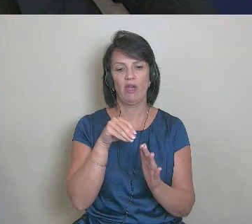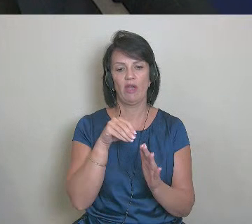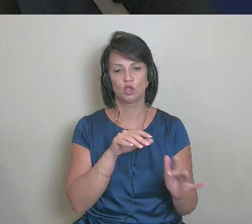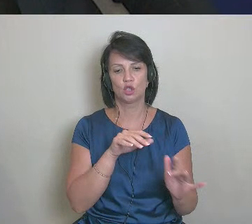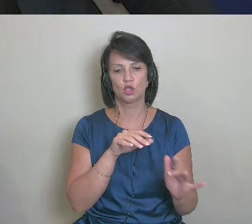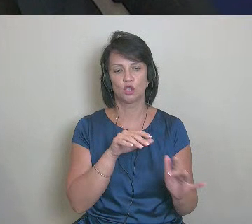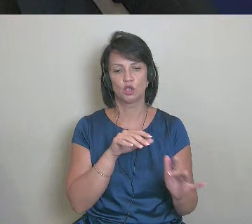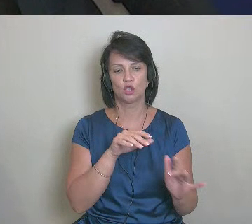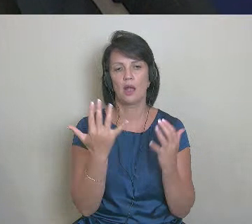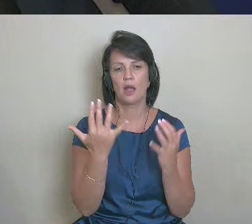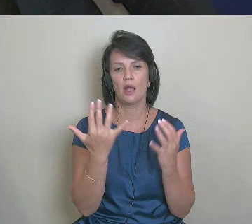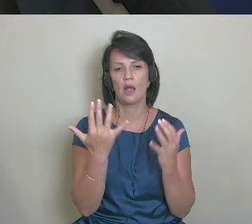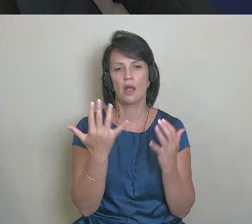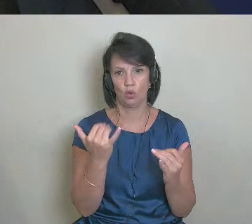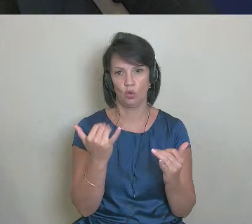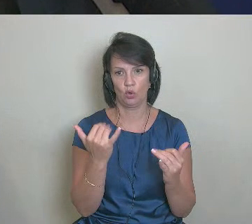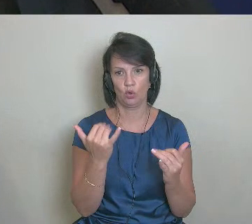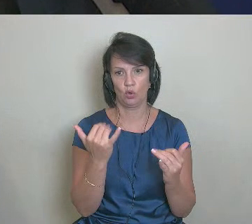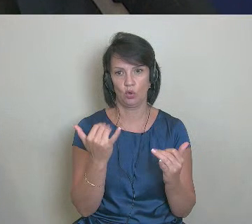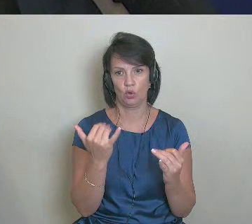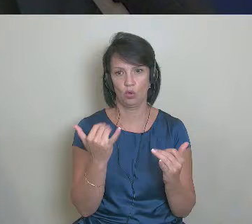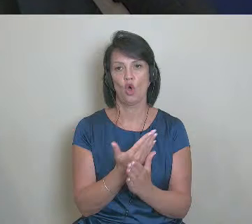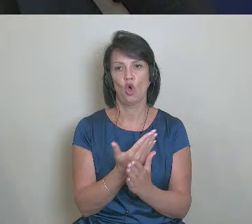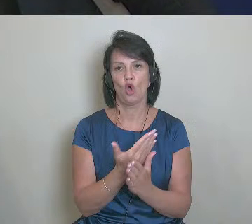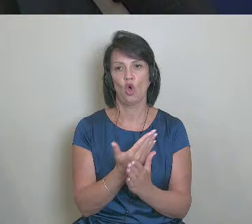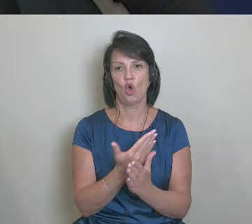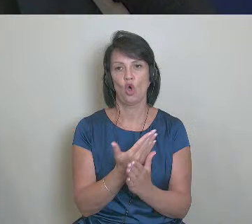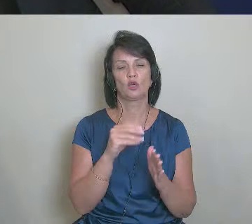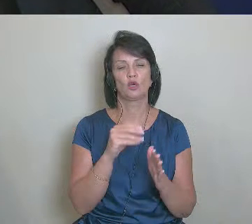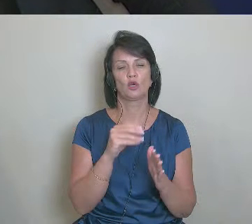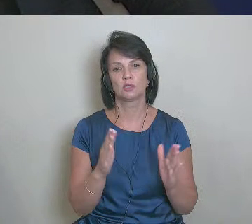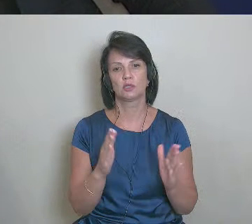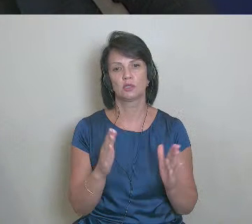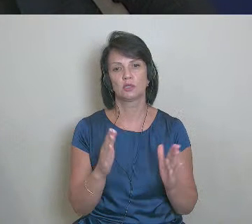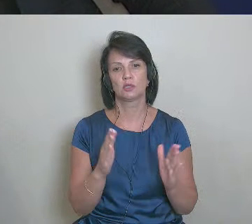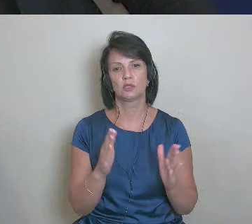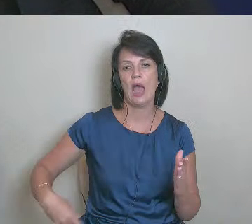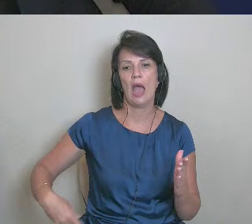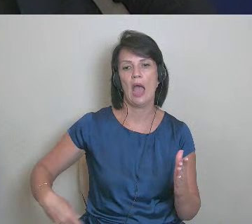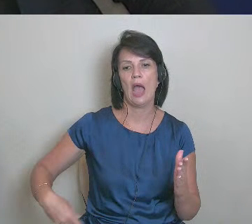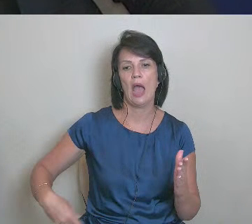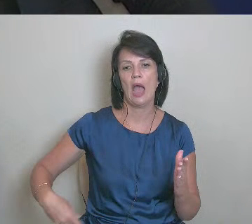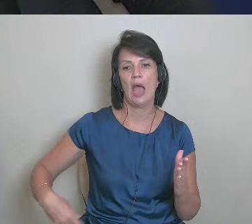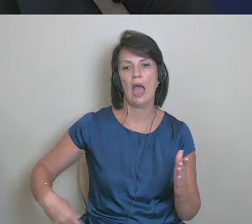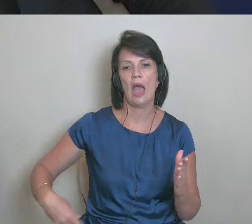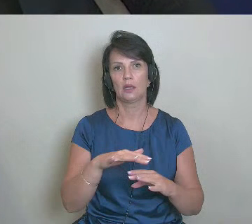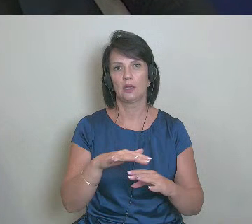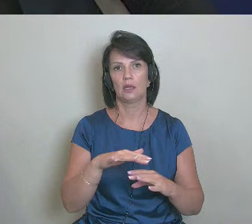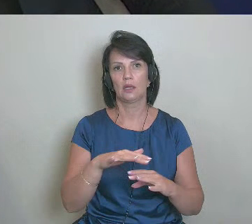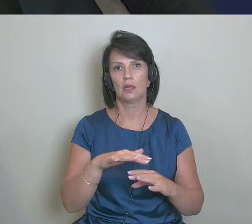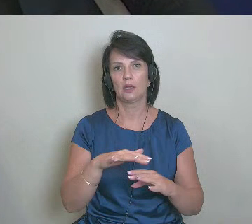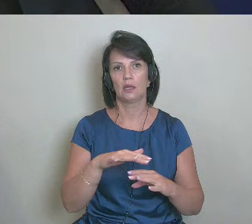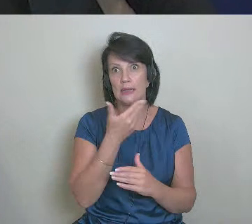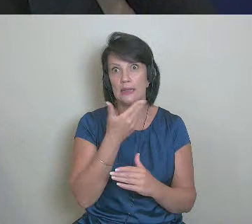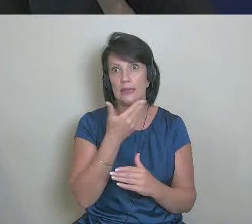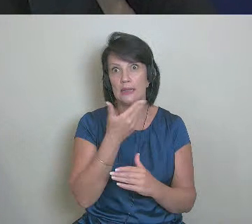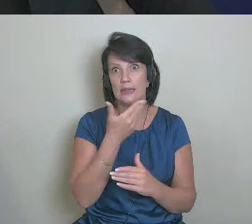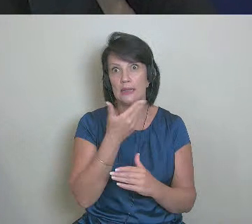complexity of the election campaign that we see developing with new electoral system, new territorial